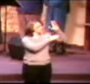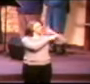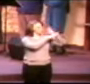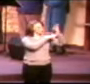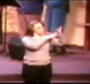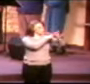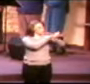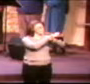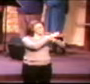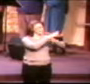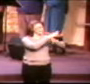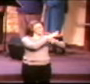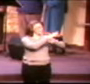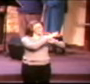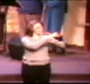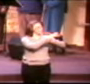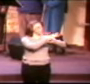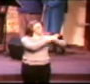grace from your